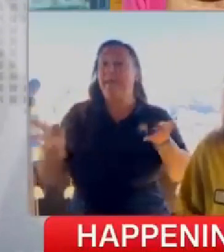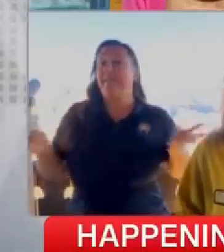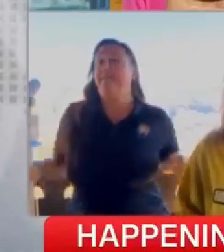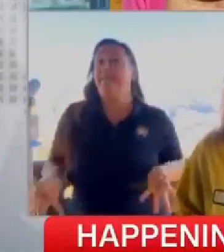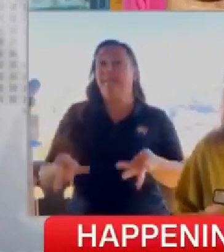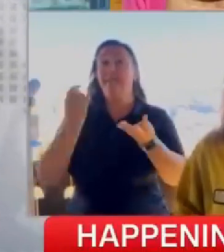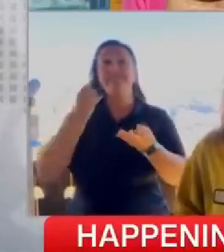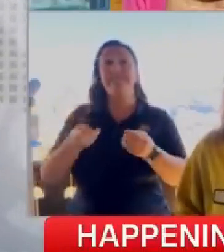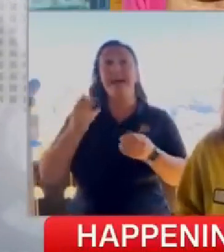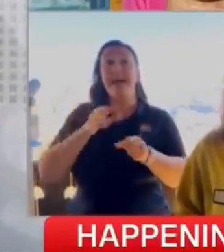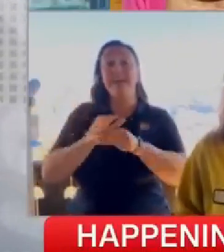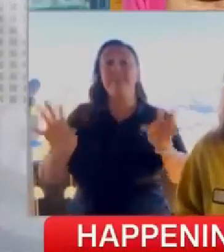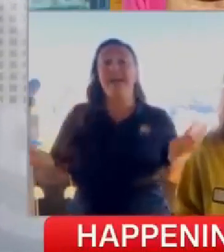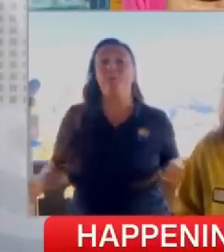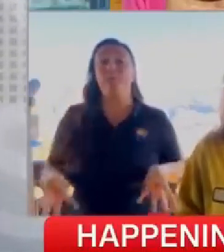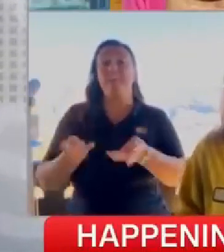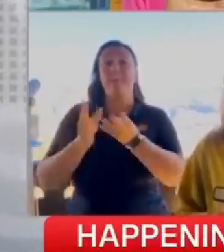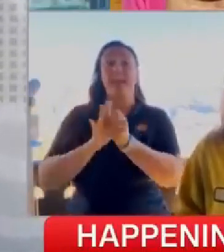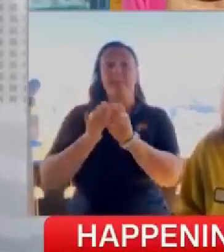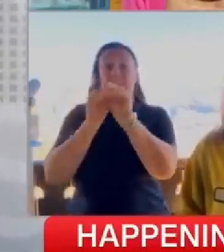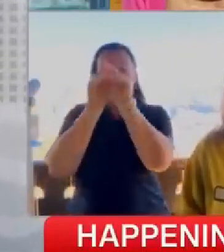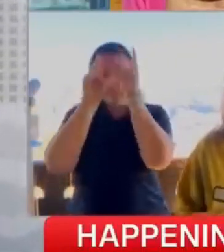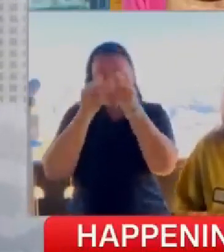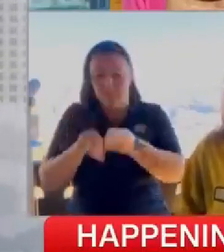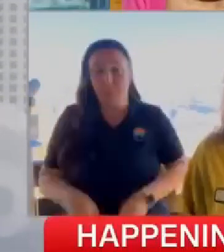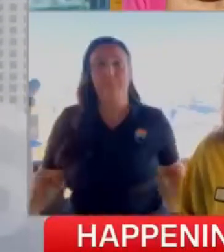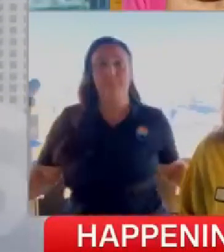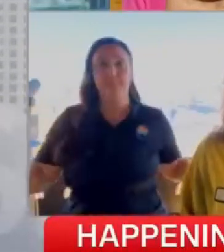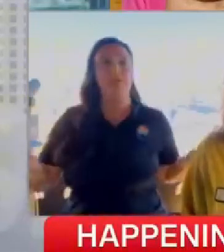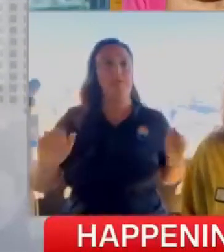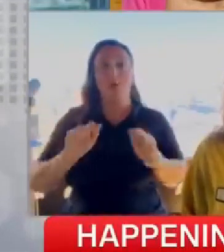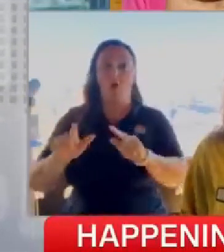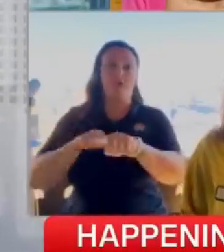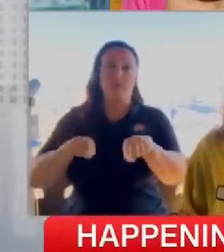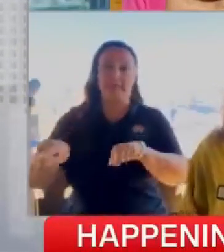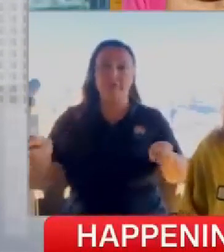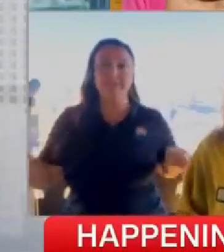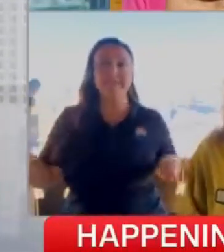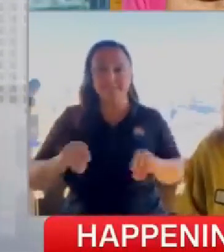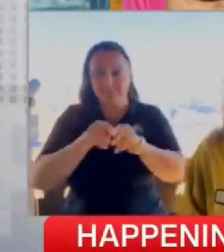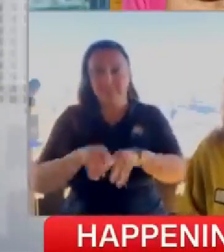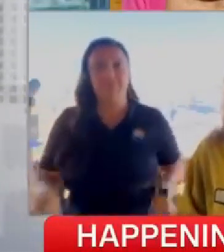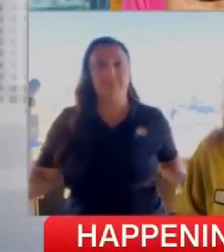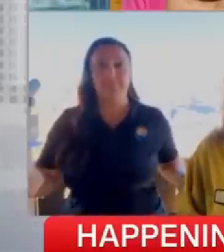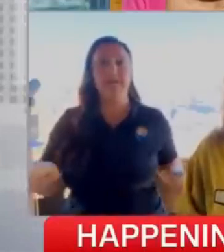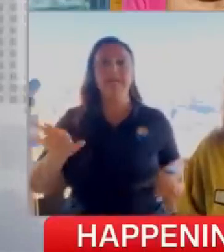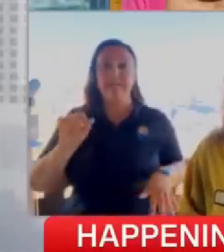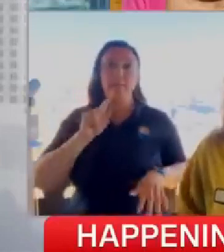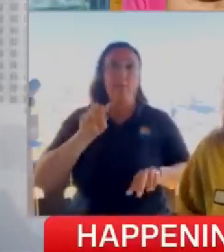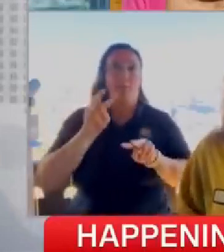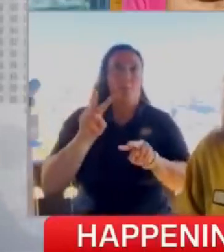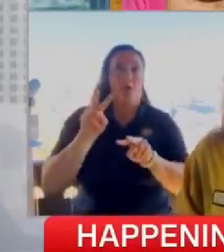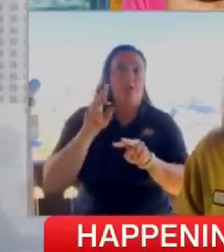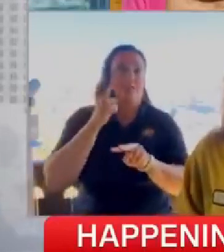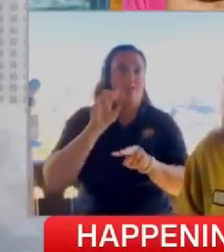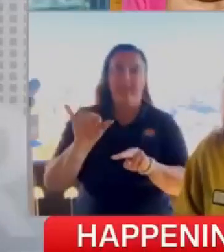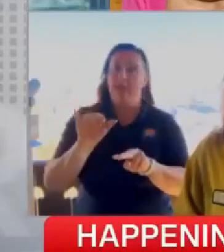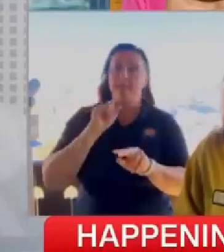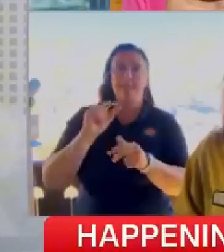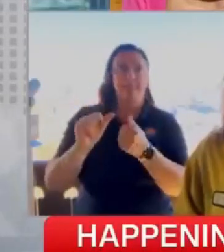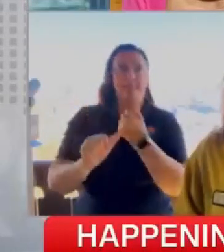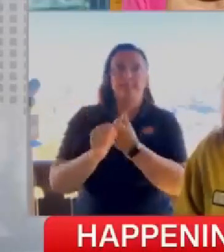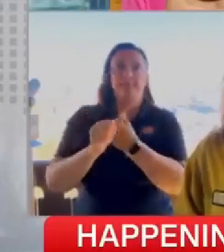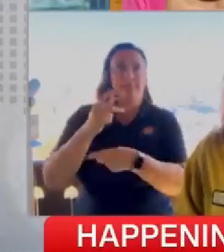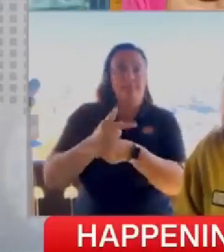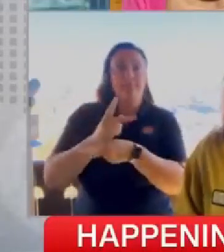wind can become a downdraft and spread fire out in all directions. That's what we really watch for. Our number one